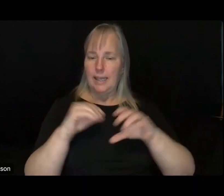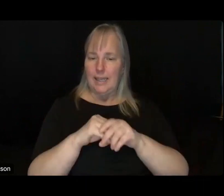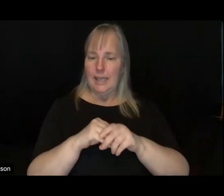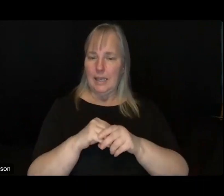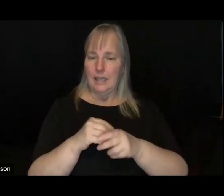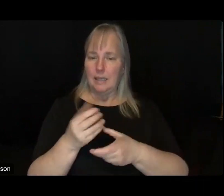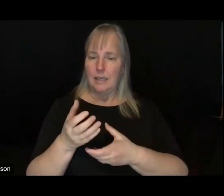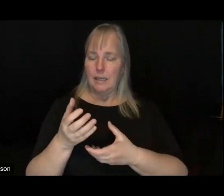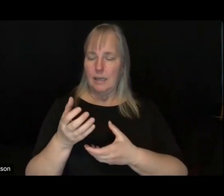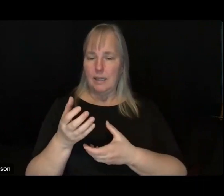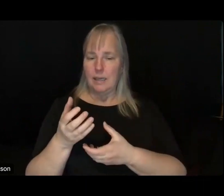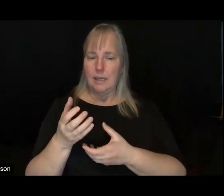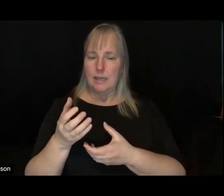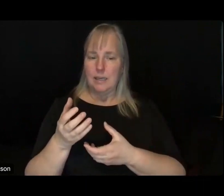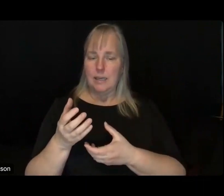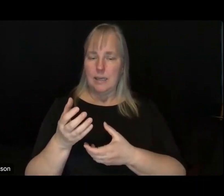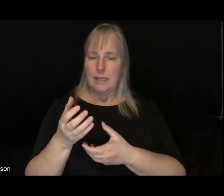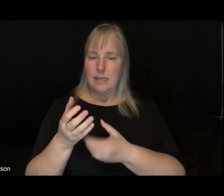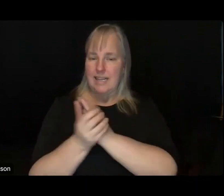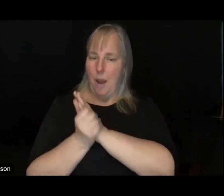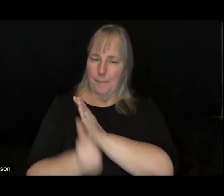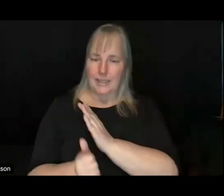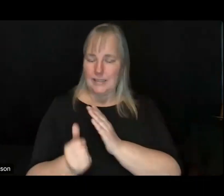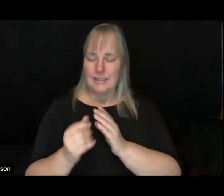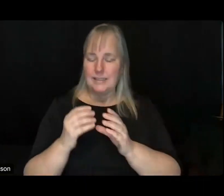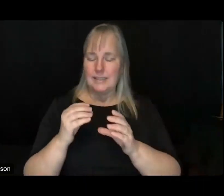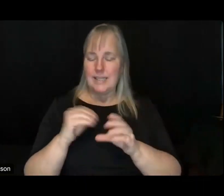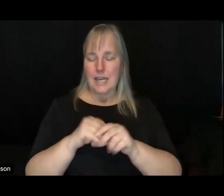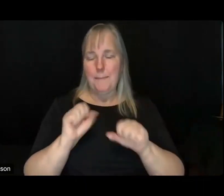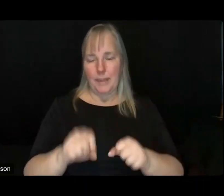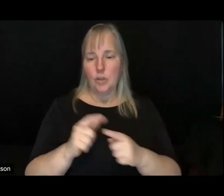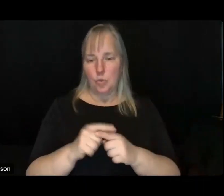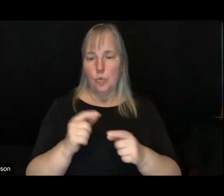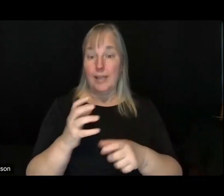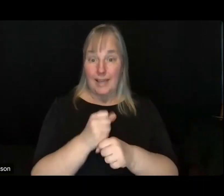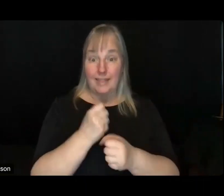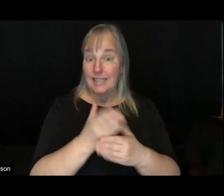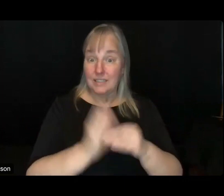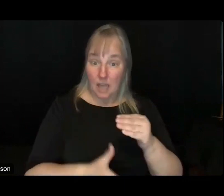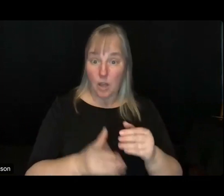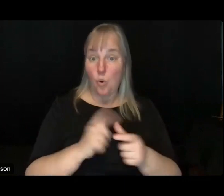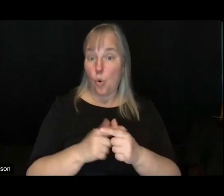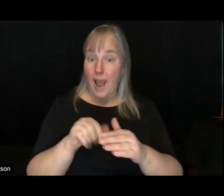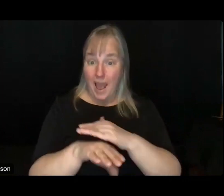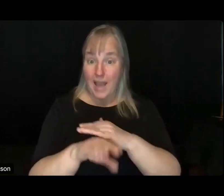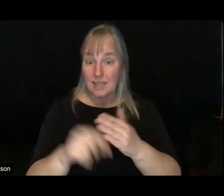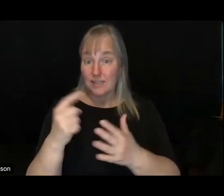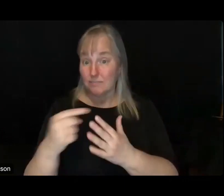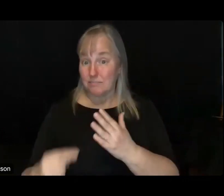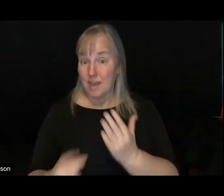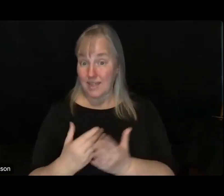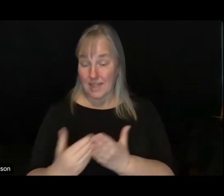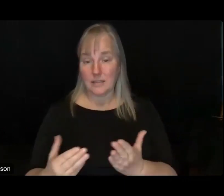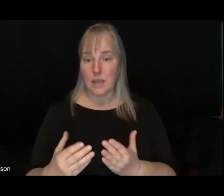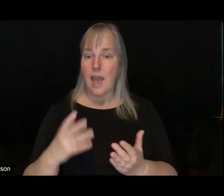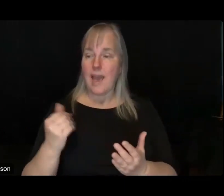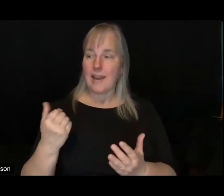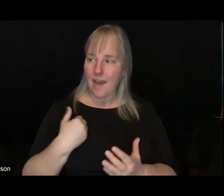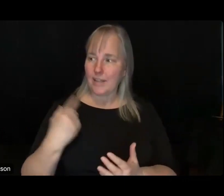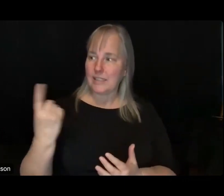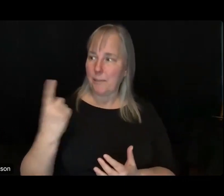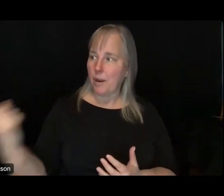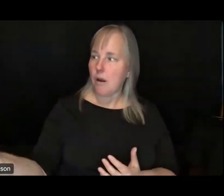confidence around the ability to get some of these things done or to access some of these things, and having someone to either help